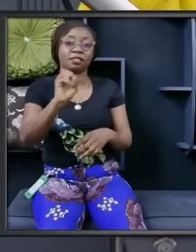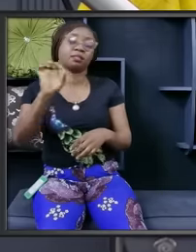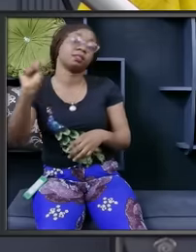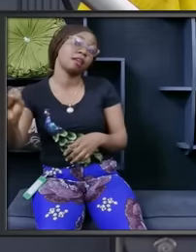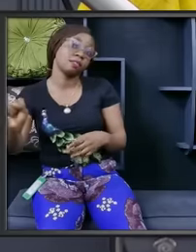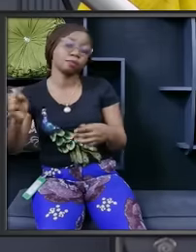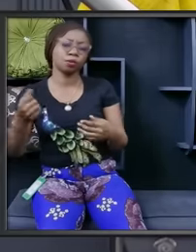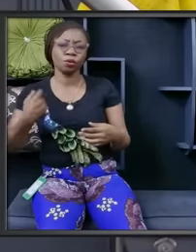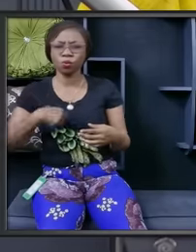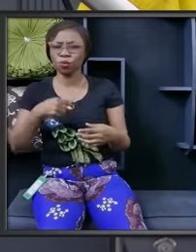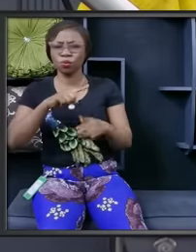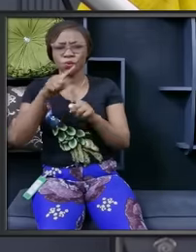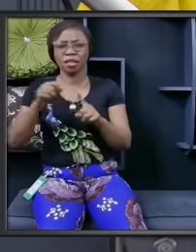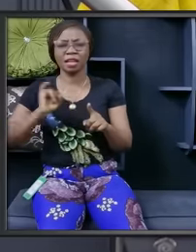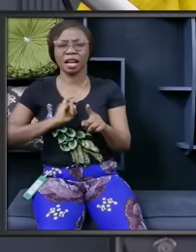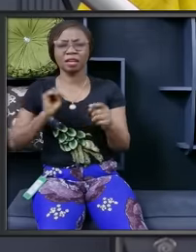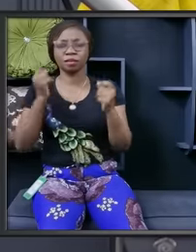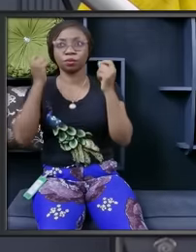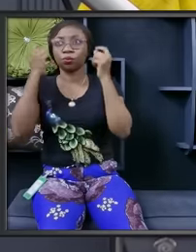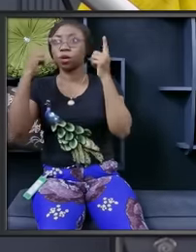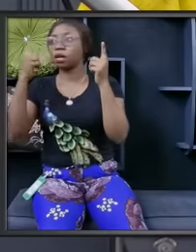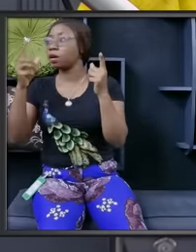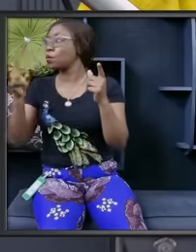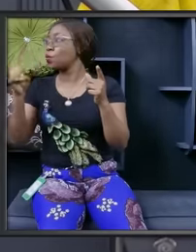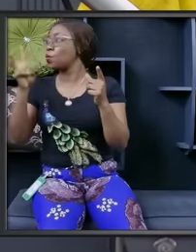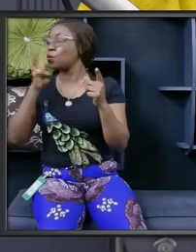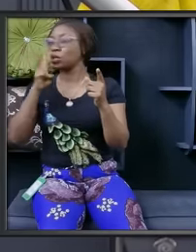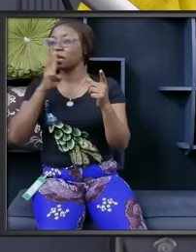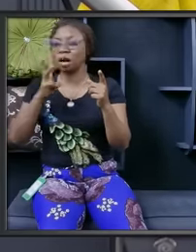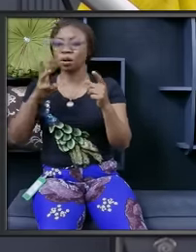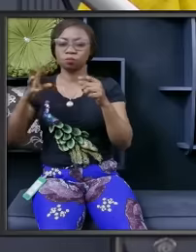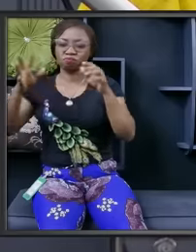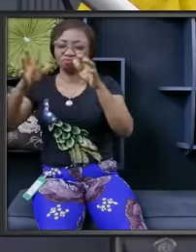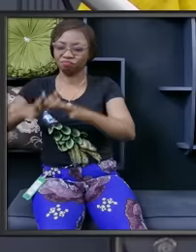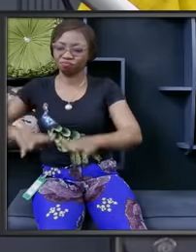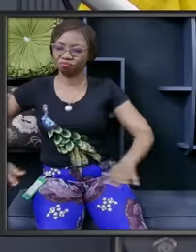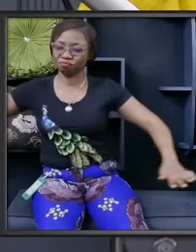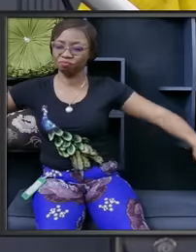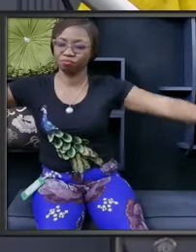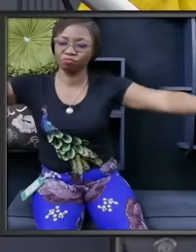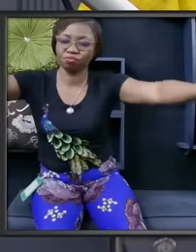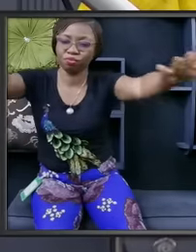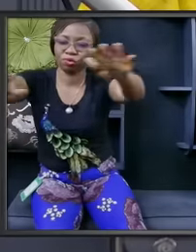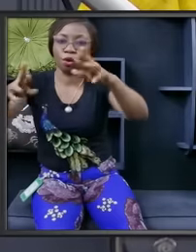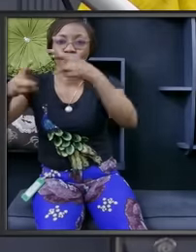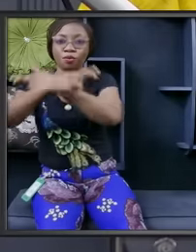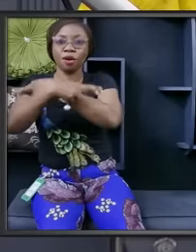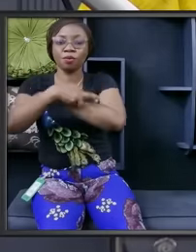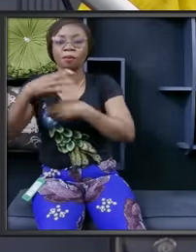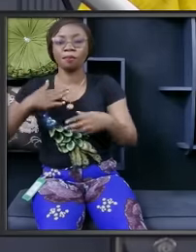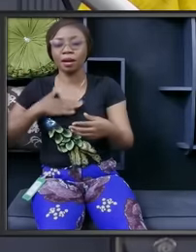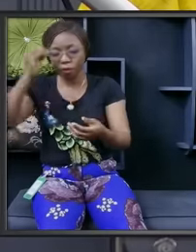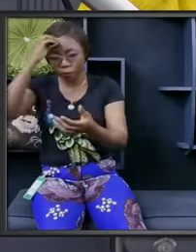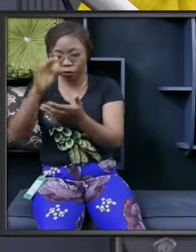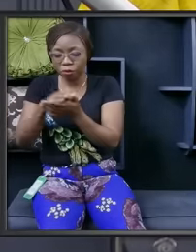The time where I wake, water don't fill every. That is the whole parlor. My husband kneel down for my side. They